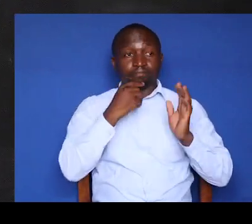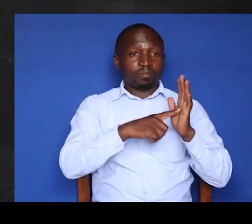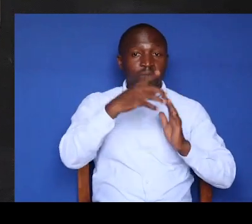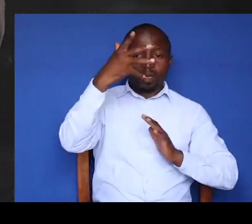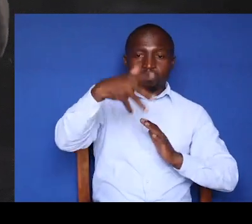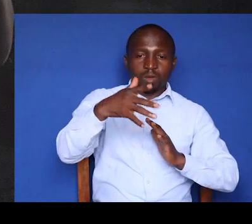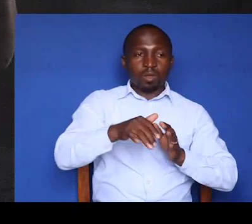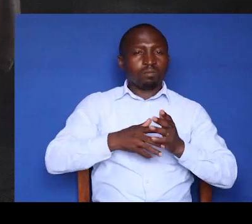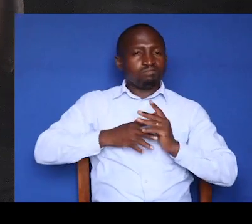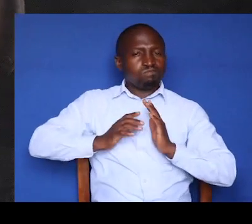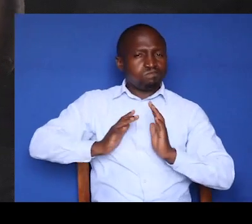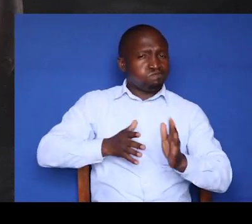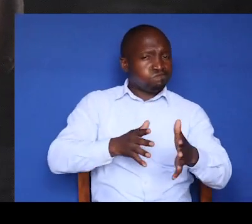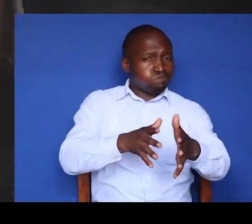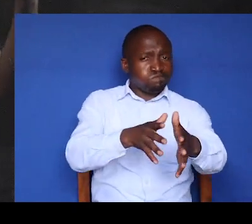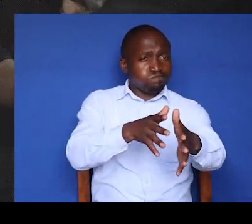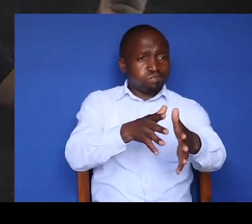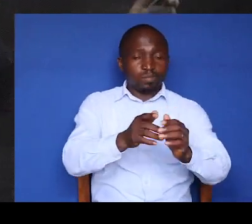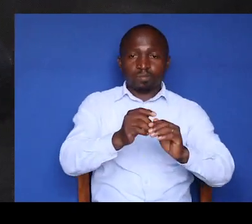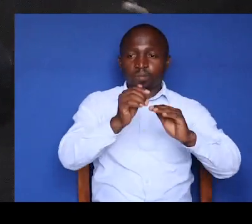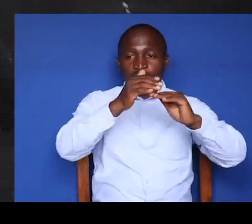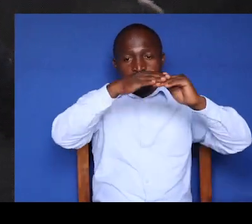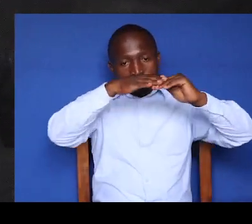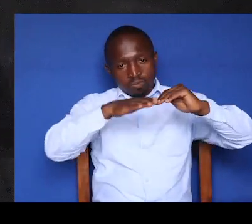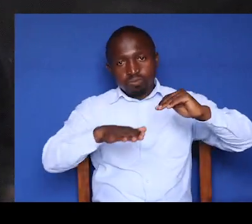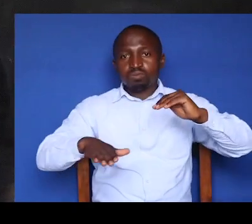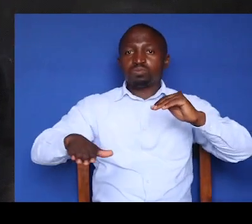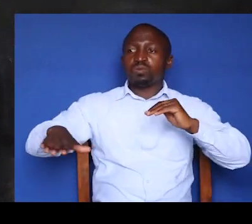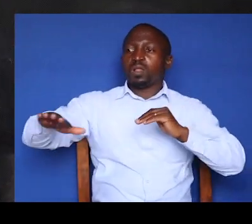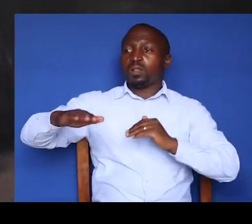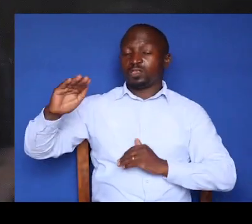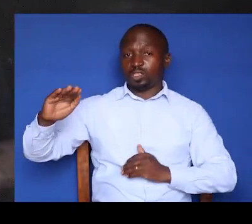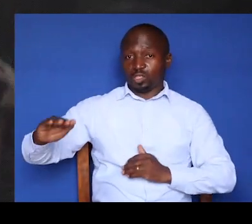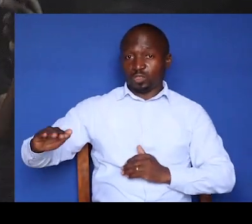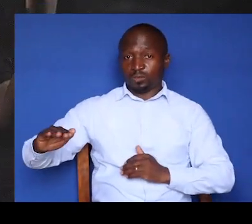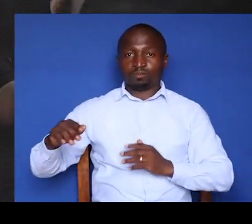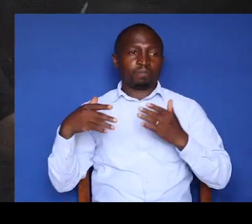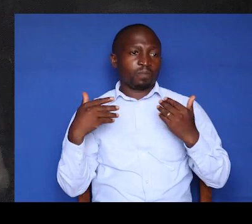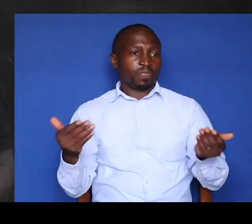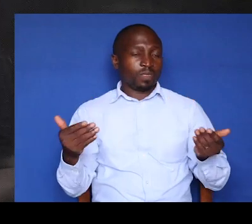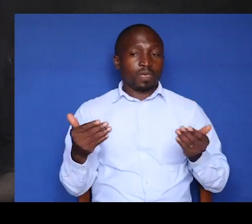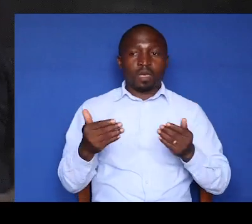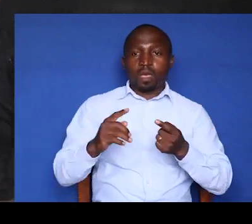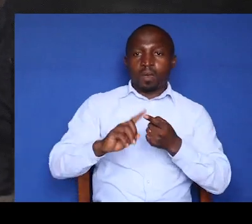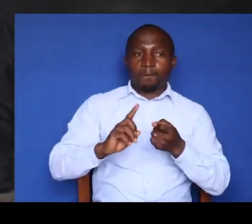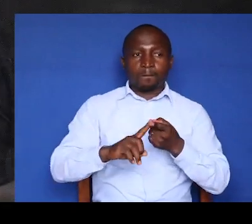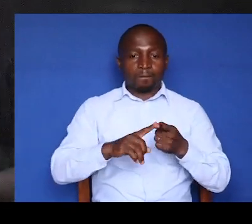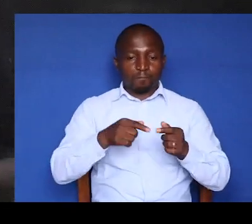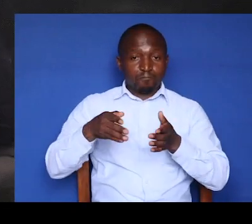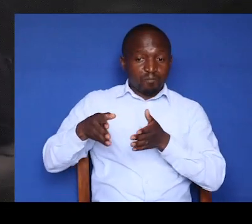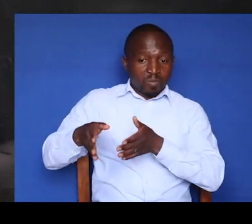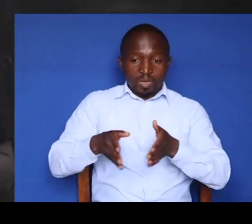water freely flows towards the low-lying areas, and therefore rivers